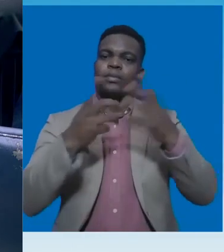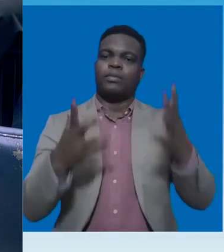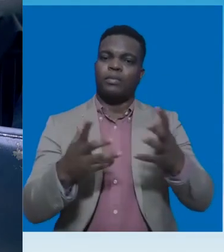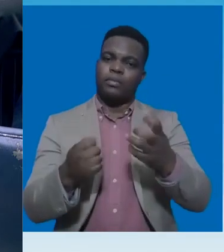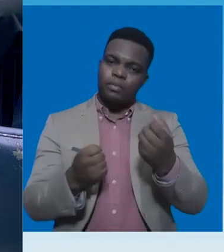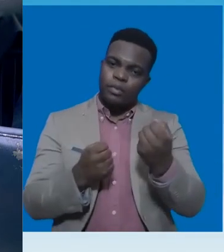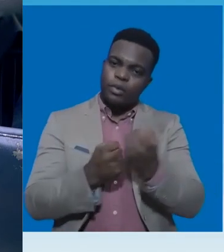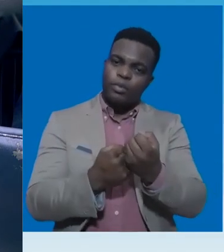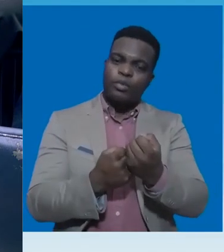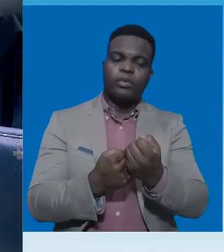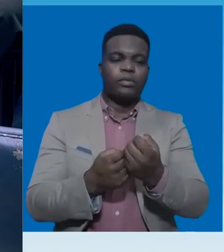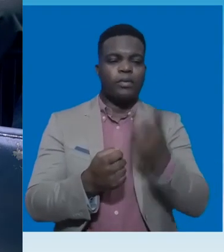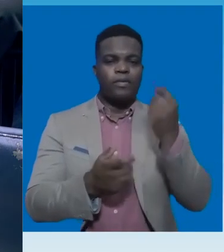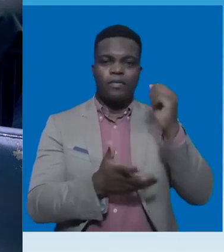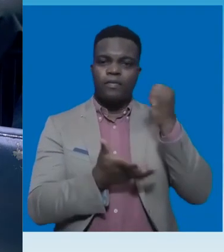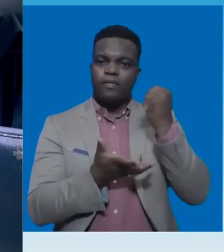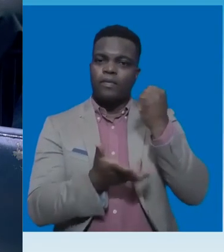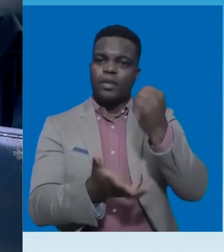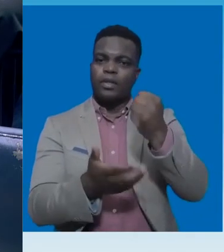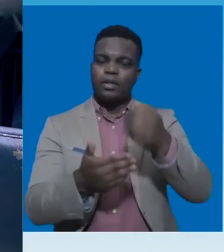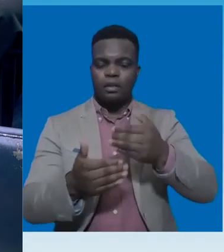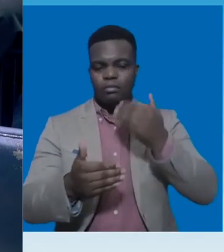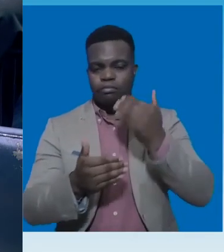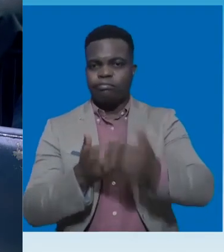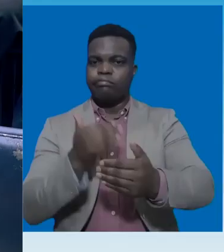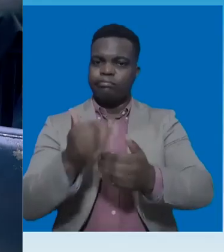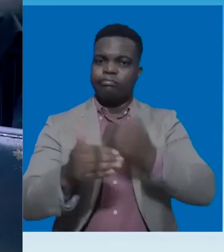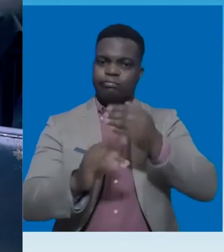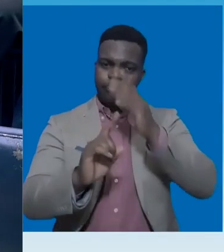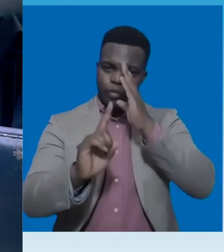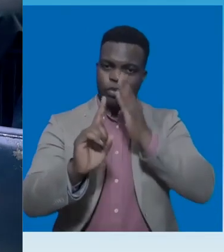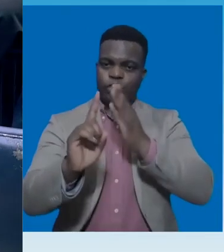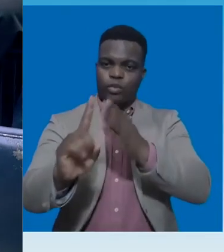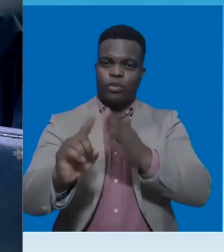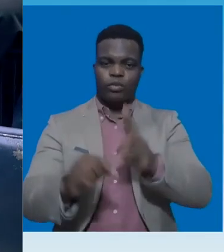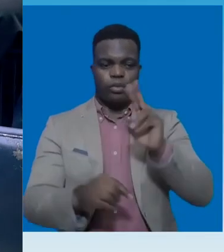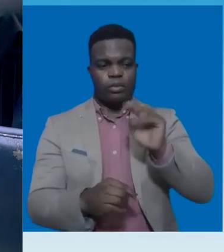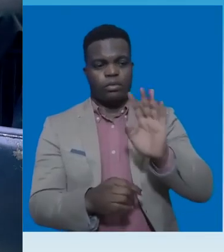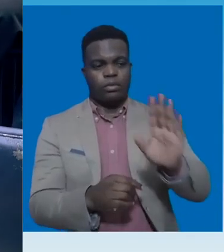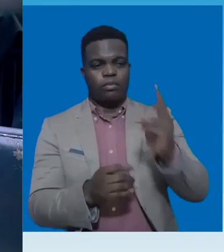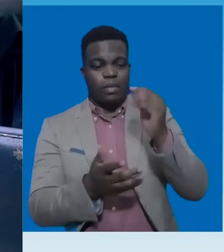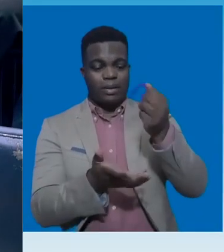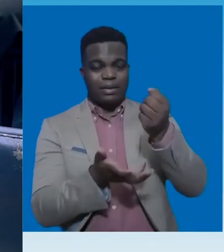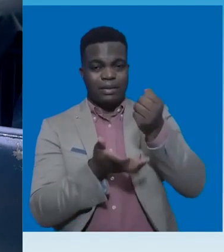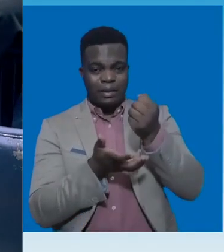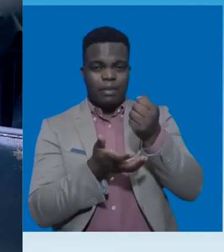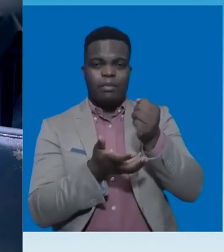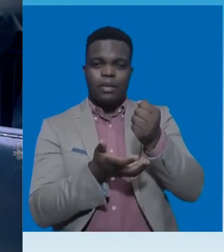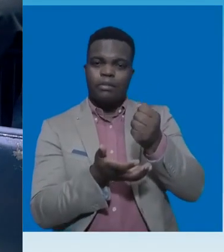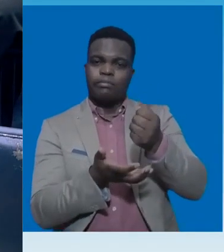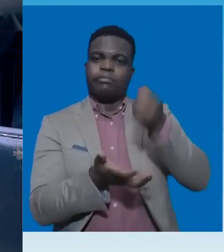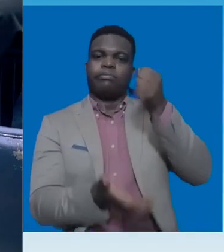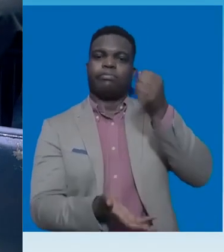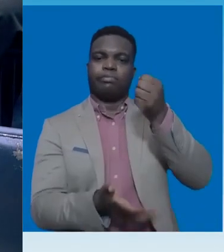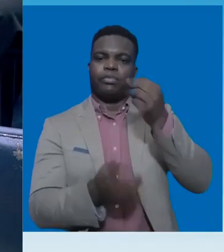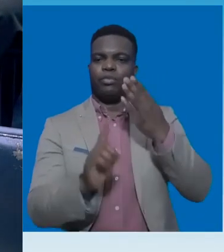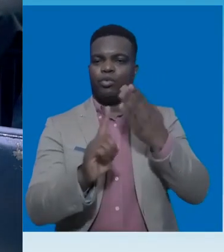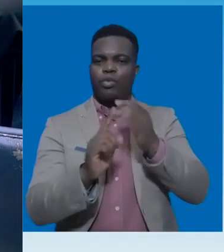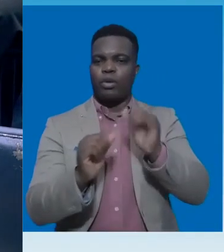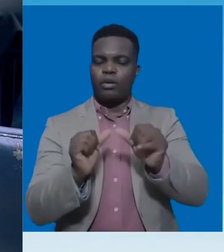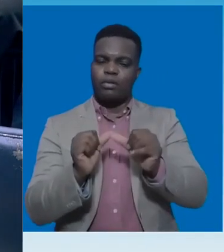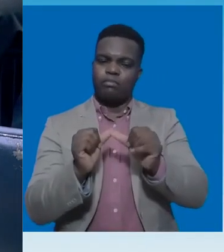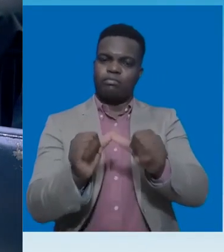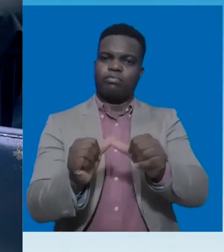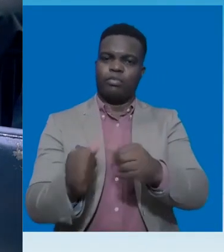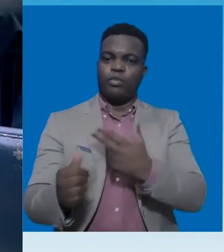regular budget. Let me conclude by underlining that UNDIS is a commitment. It's a commitment to equality and